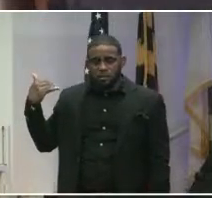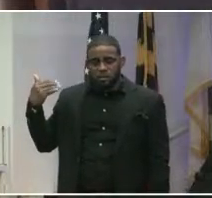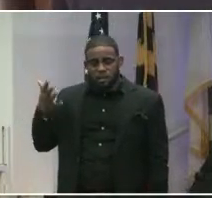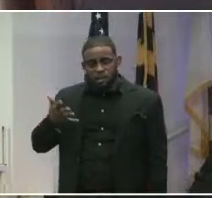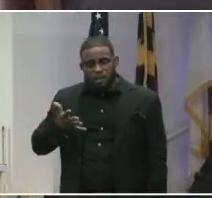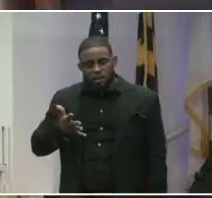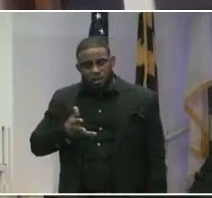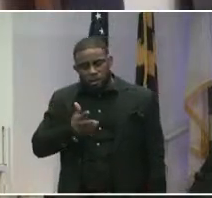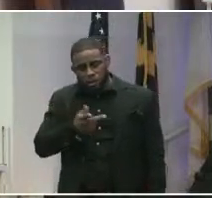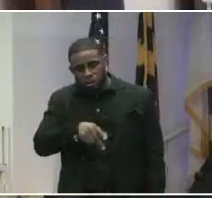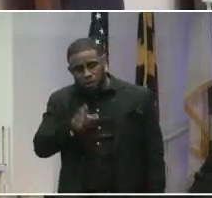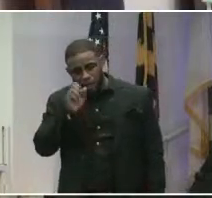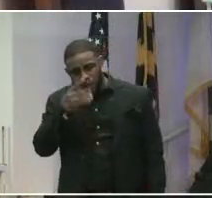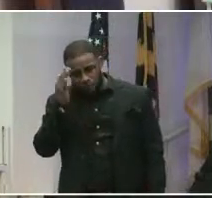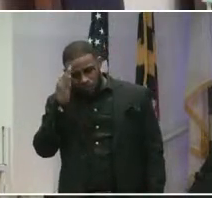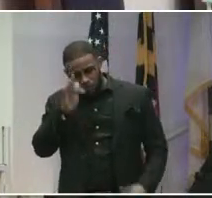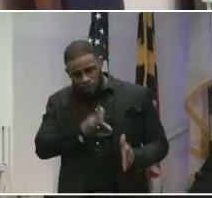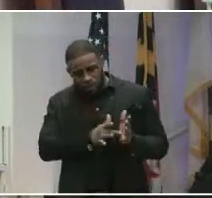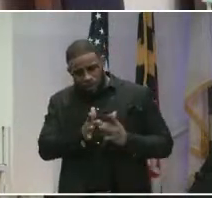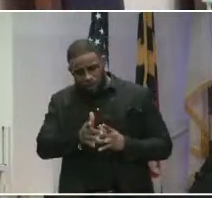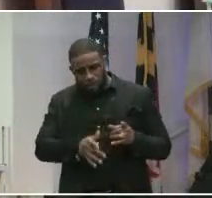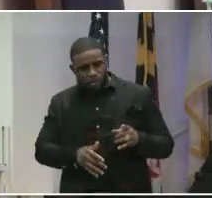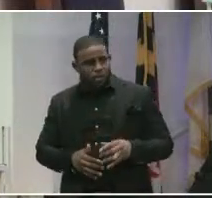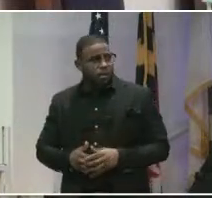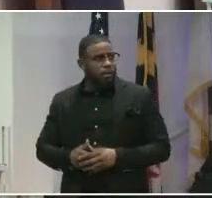stop those three people and ask them they know Jesus.